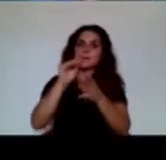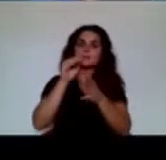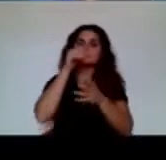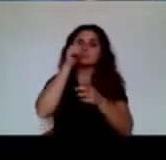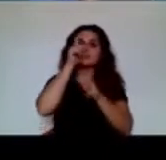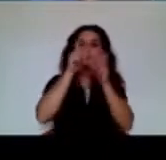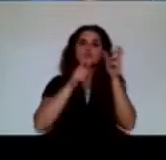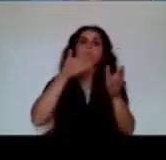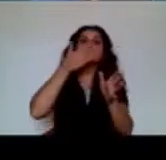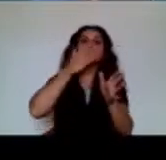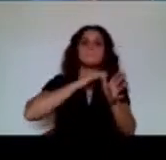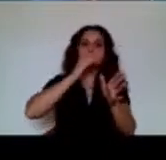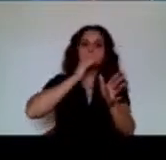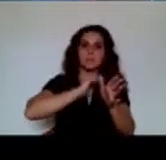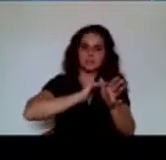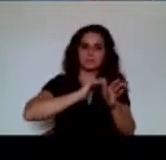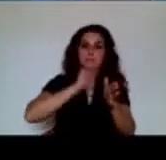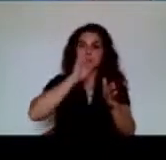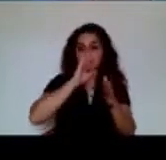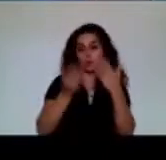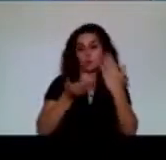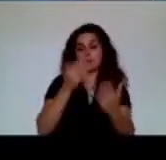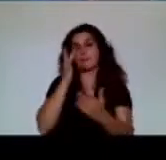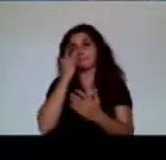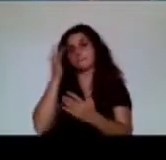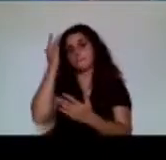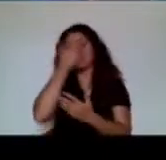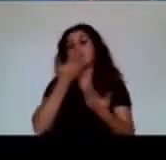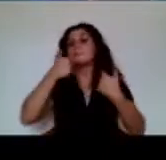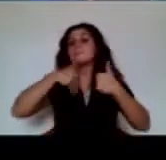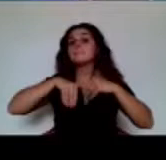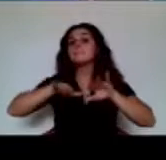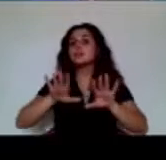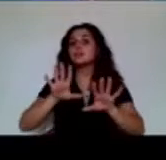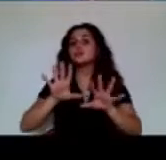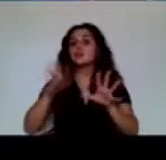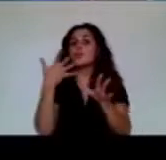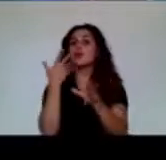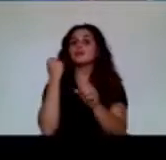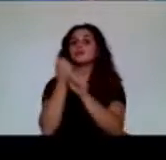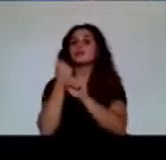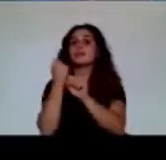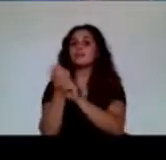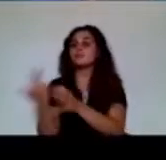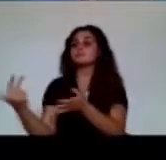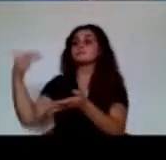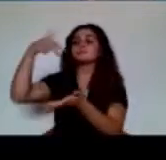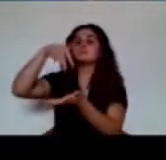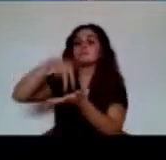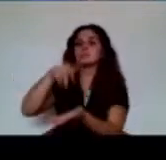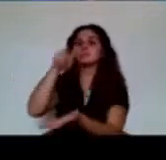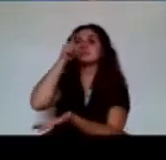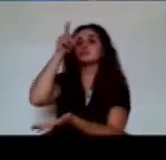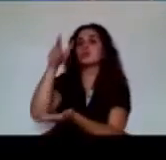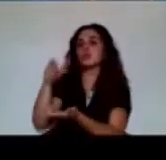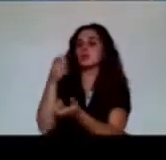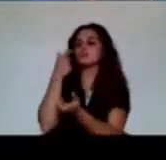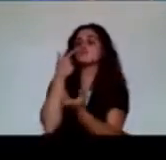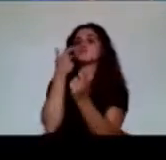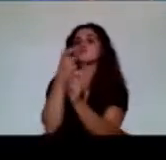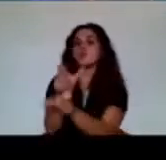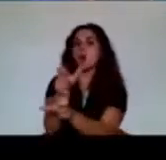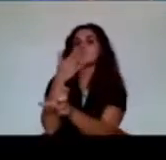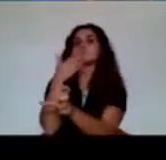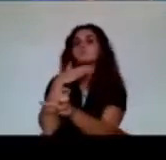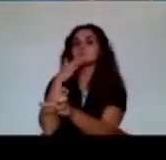compared to the black target. However, when they do the task with the white experimenter present and monitoring